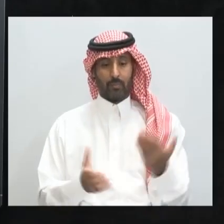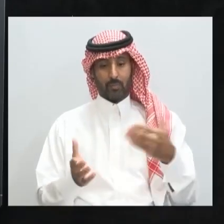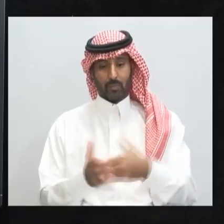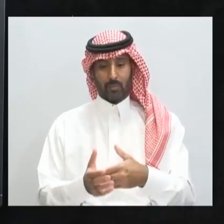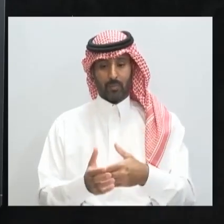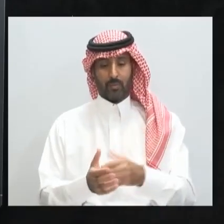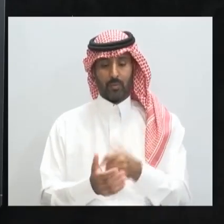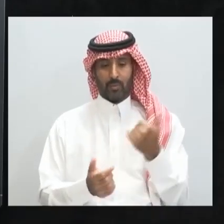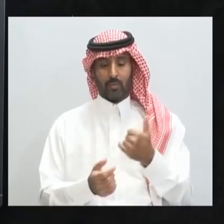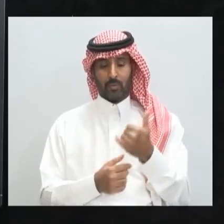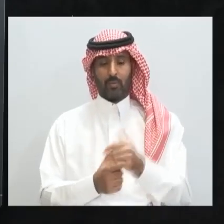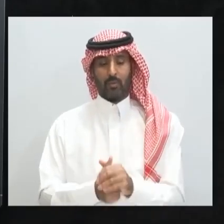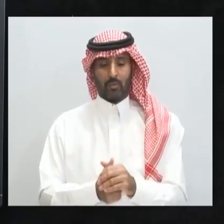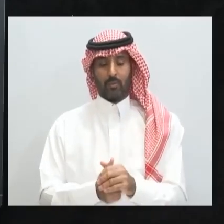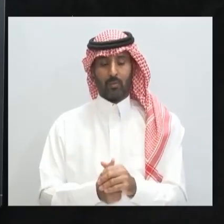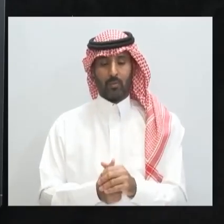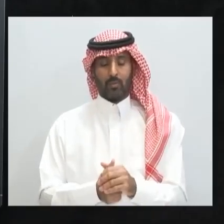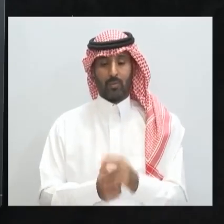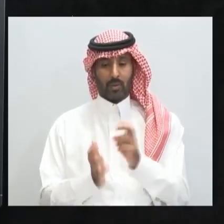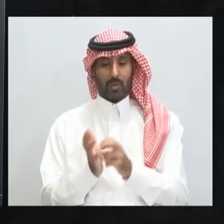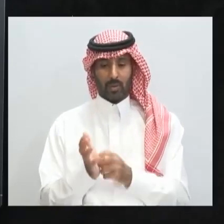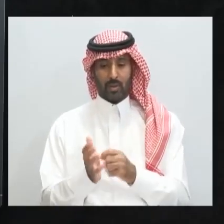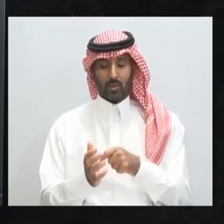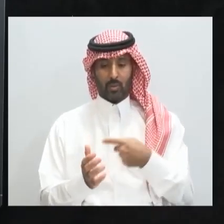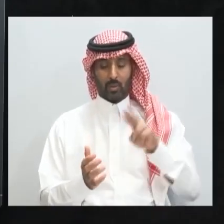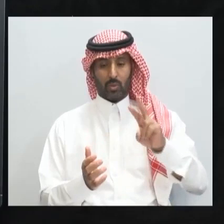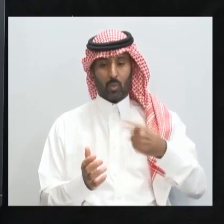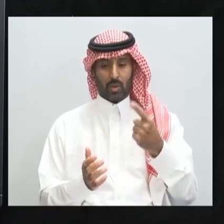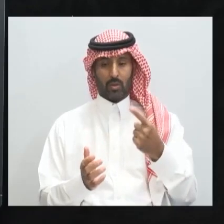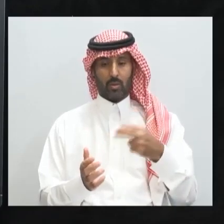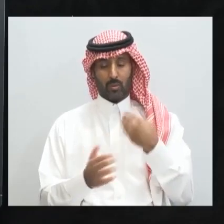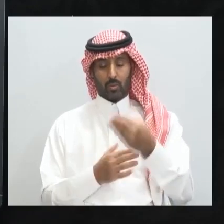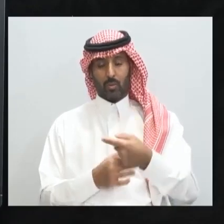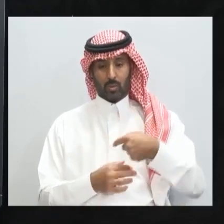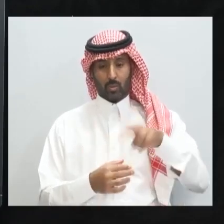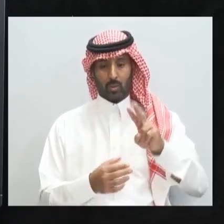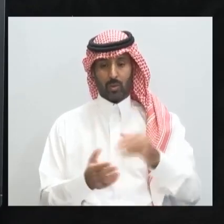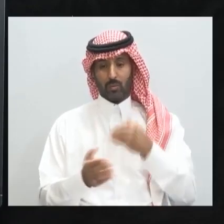is the form and income function that we have in grammar, units 1 and 2. We are